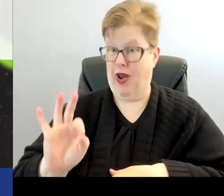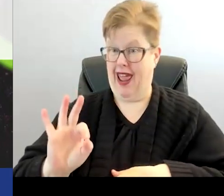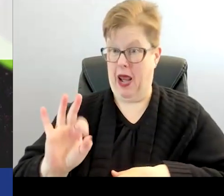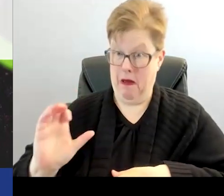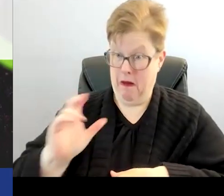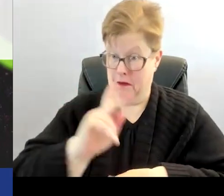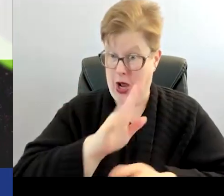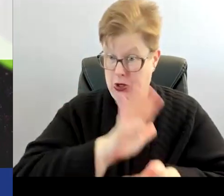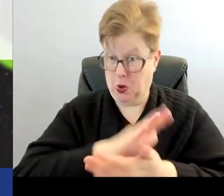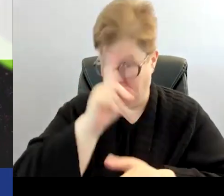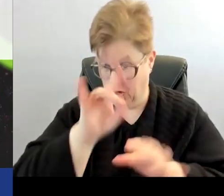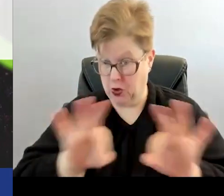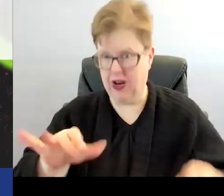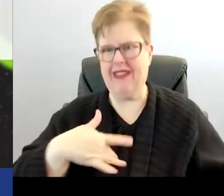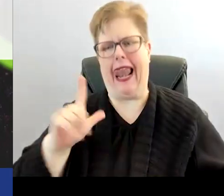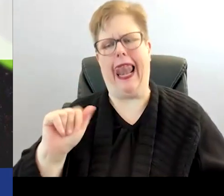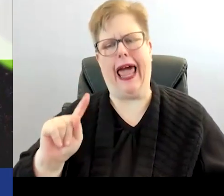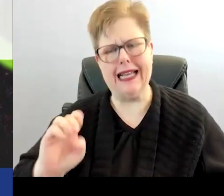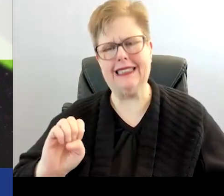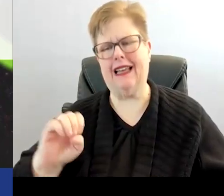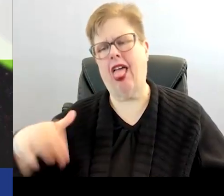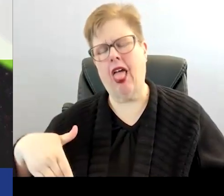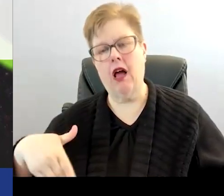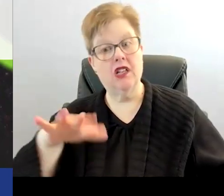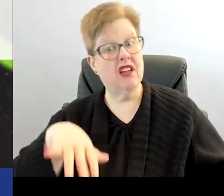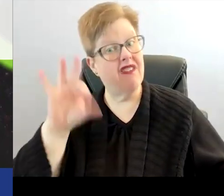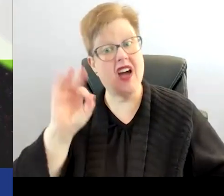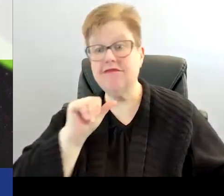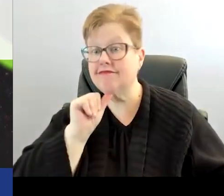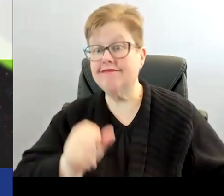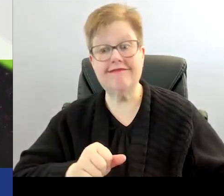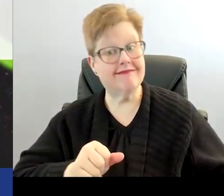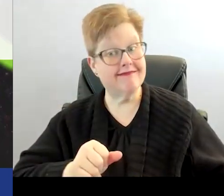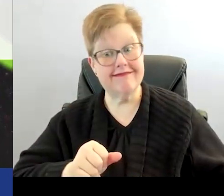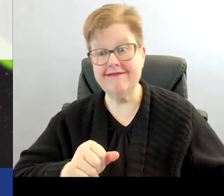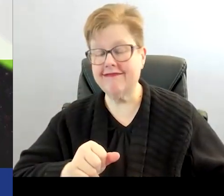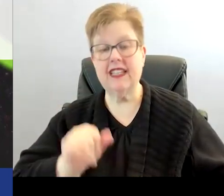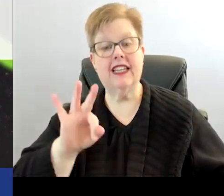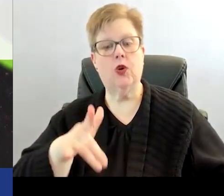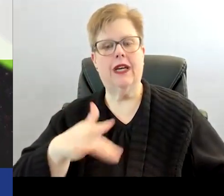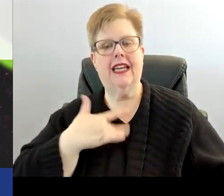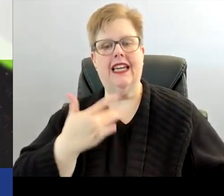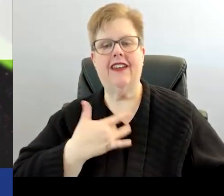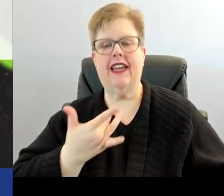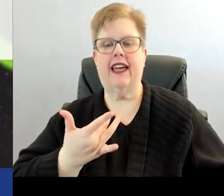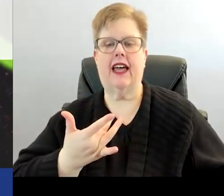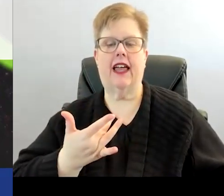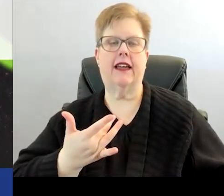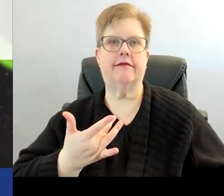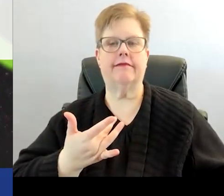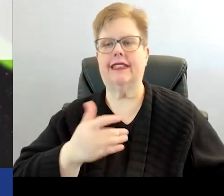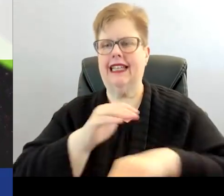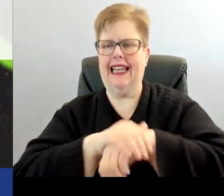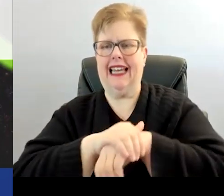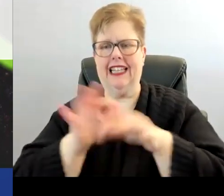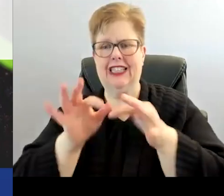for a degree, felt late. She discovered it wasn't, right? If you feel for example, that your English